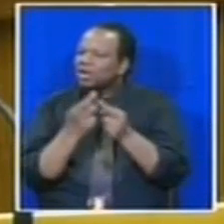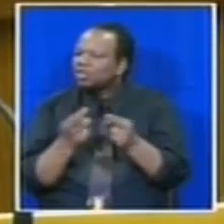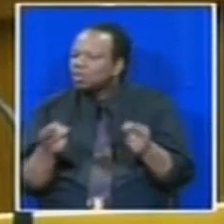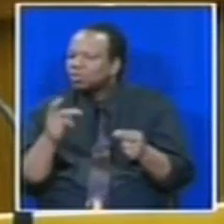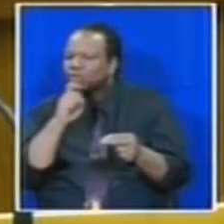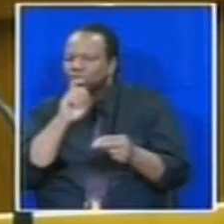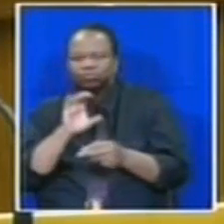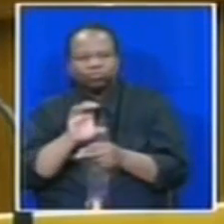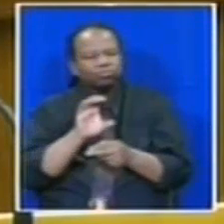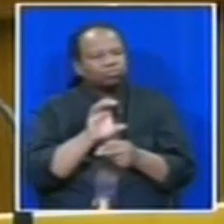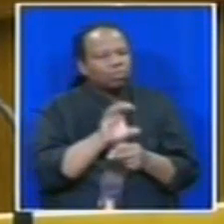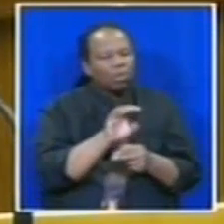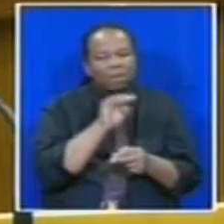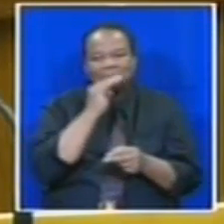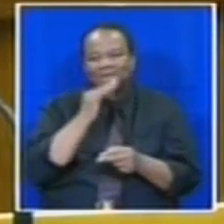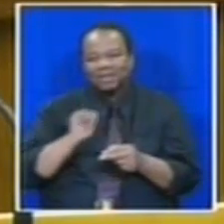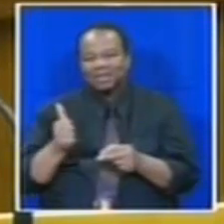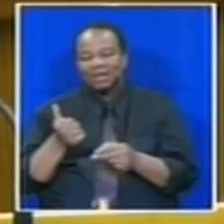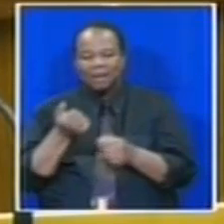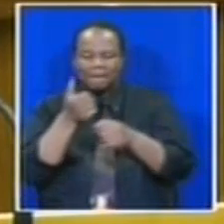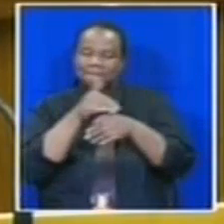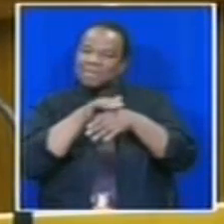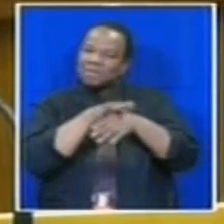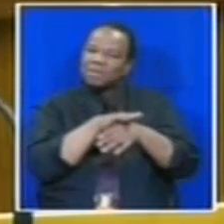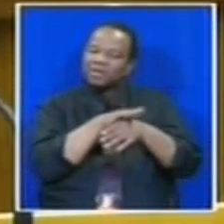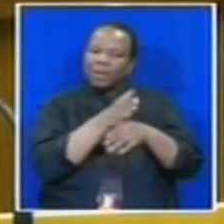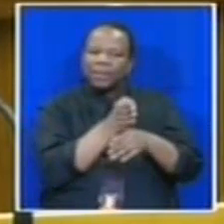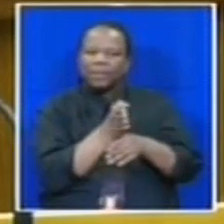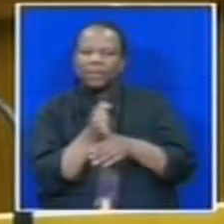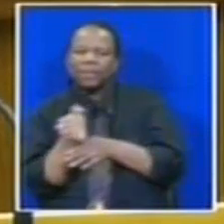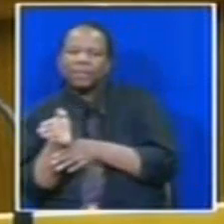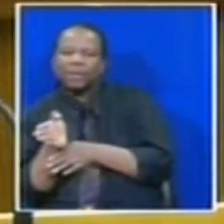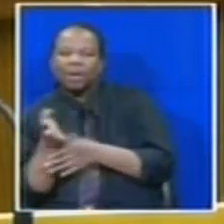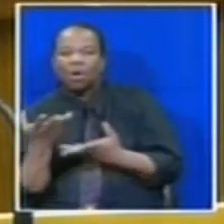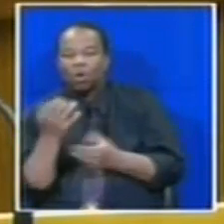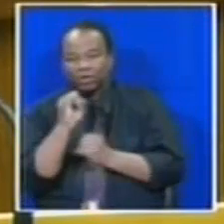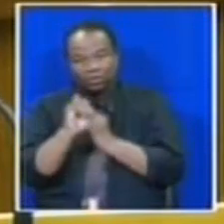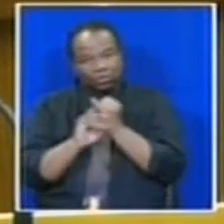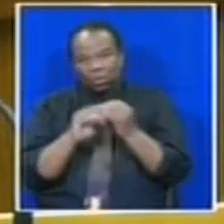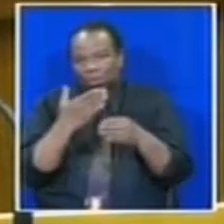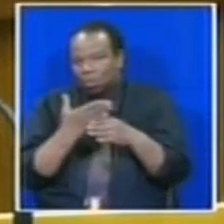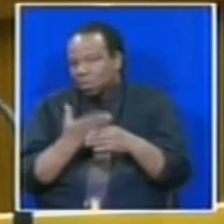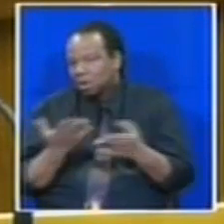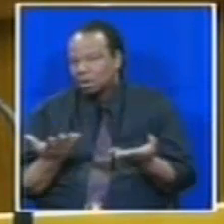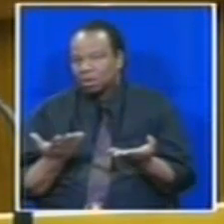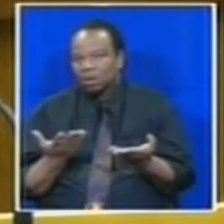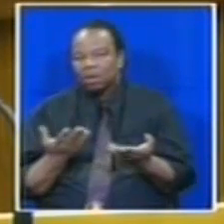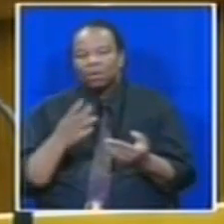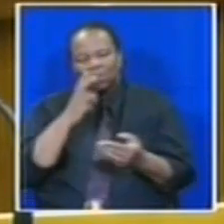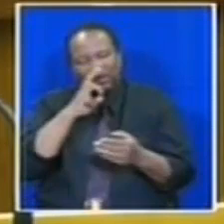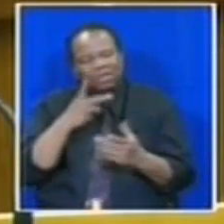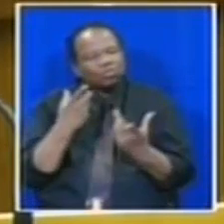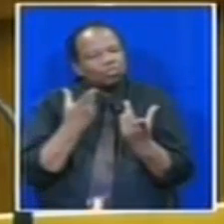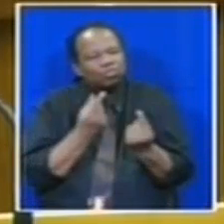on that front. Implementation is derailed by institutional instability. It's work that we need to do much more